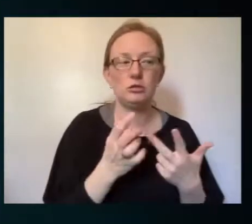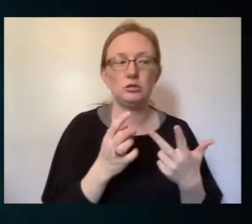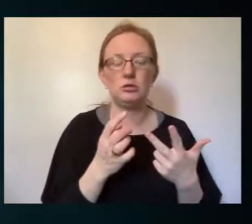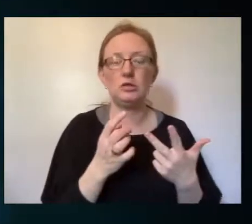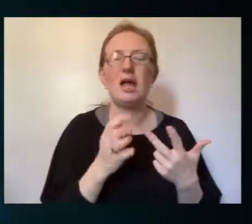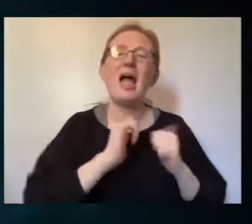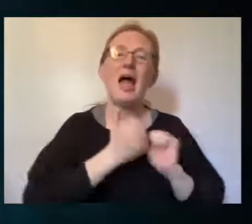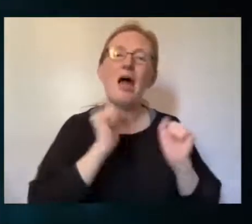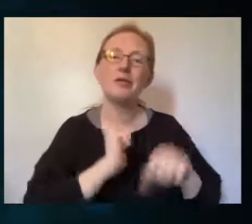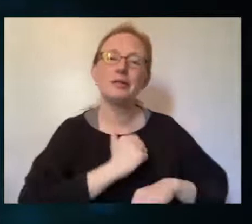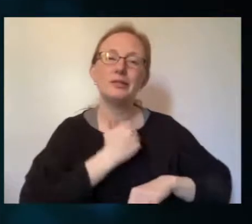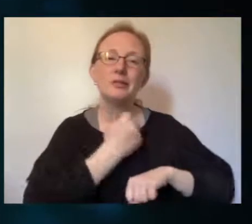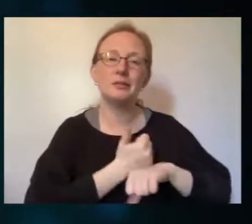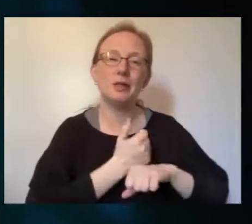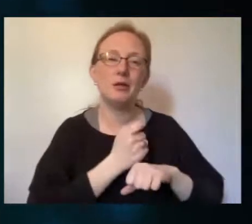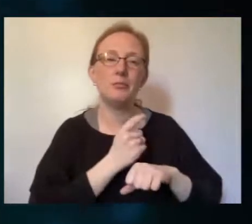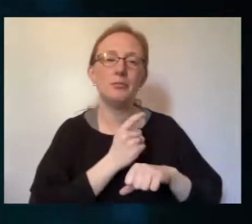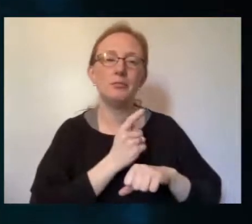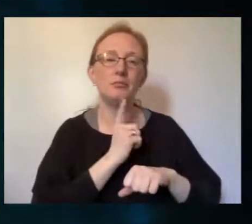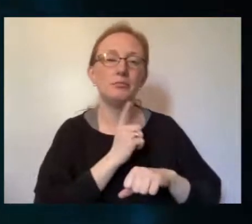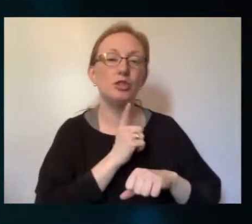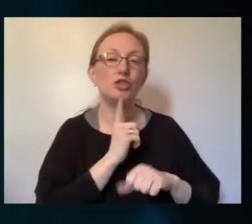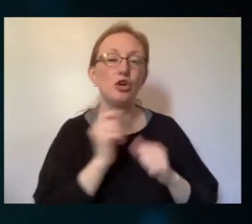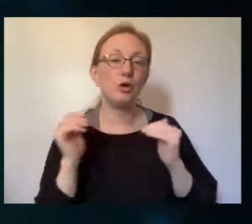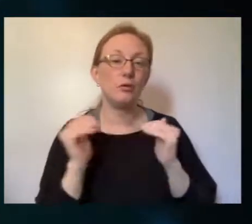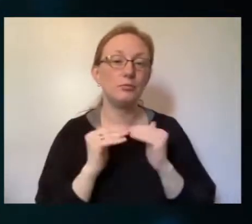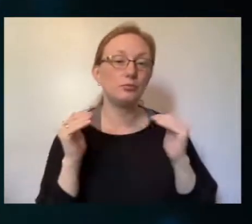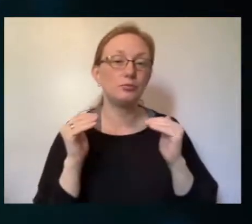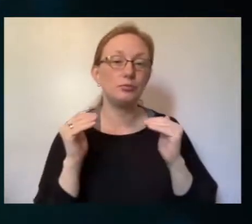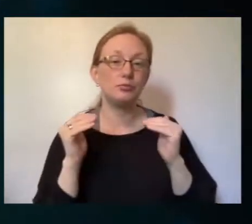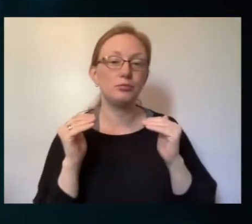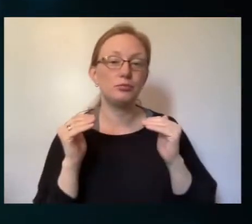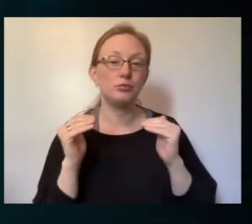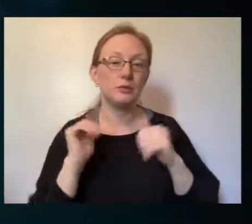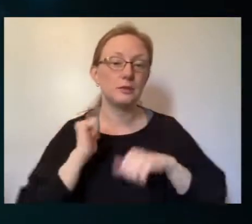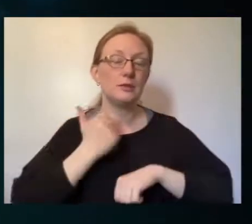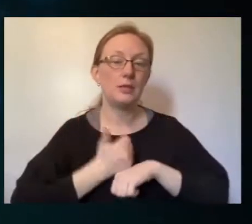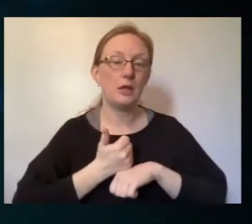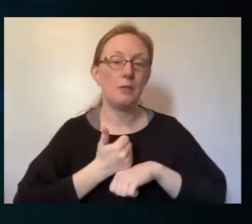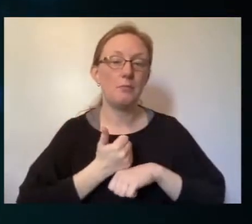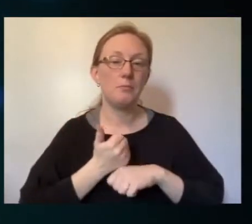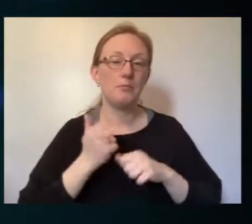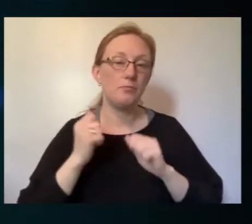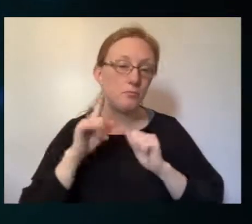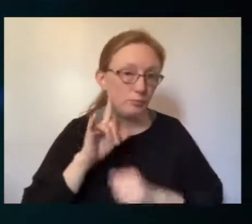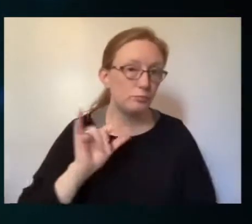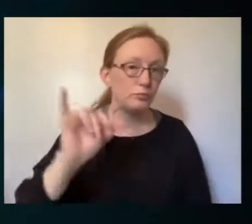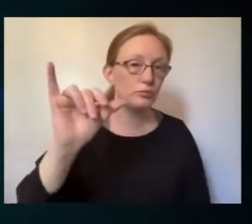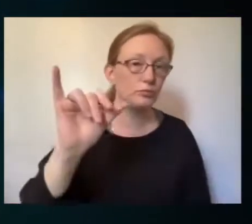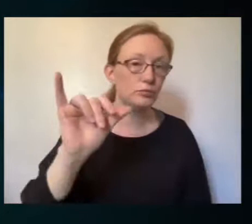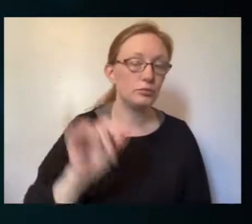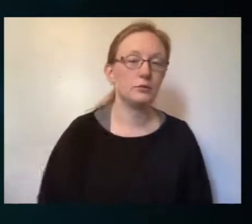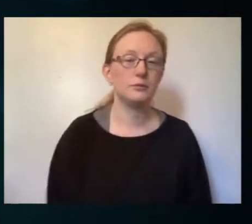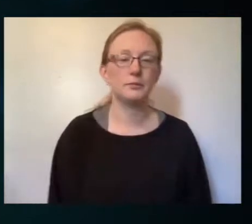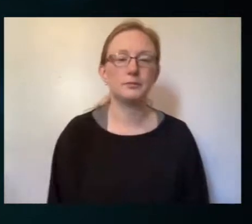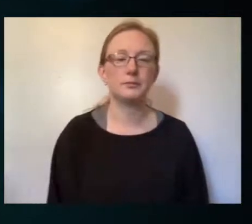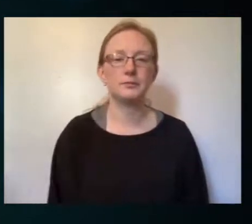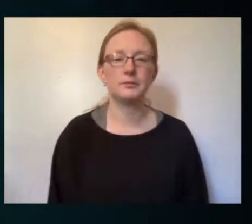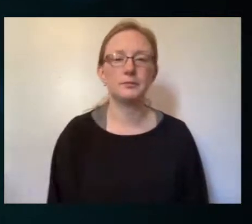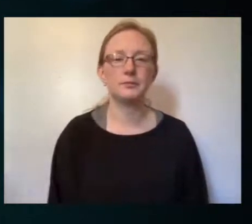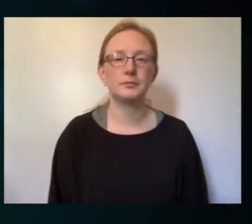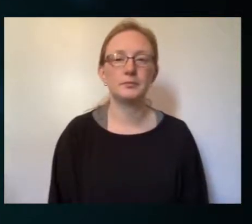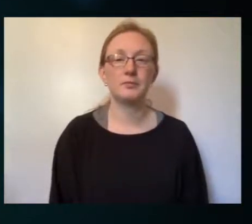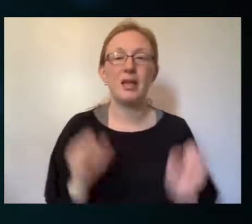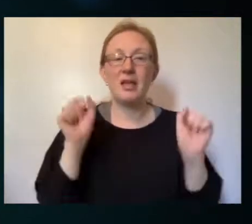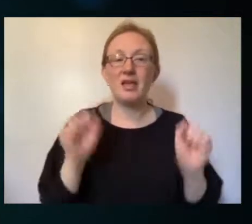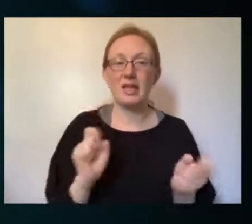enable equity across all these sorts of issues that we're confronting? And how might we change the way we approach